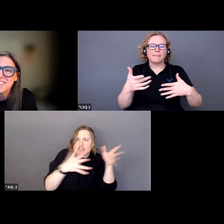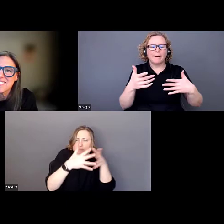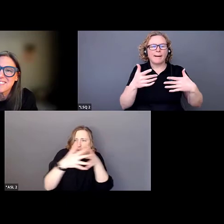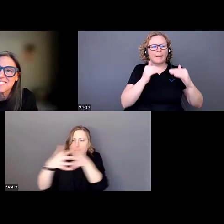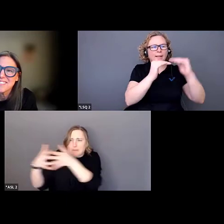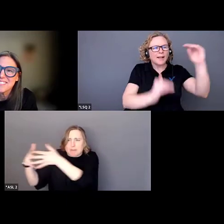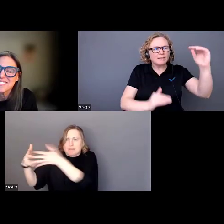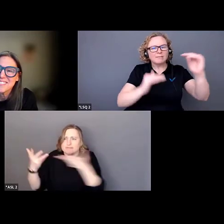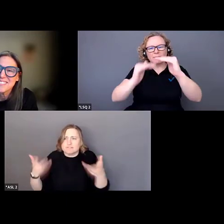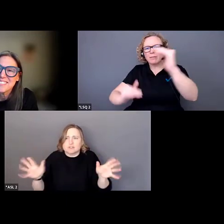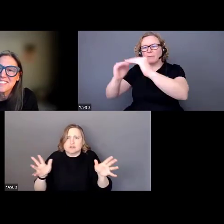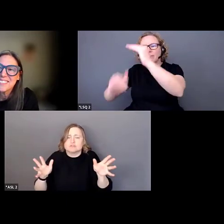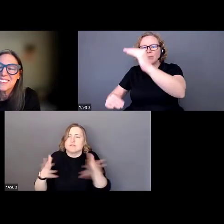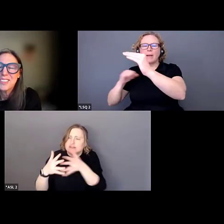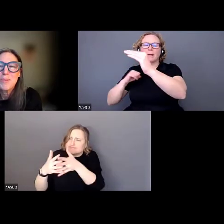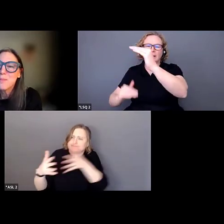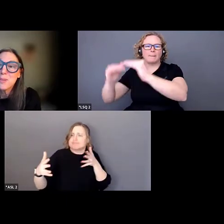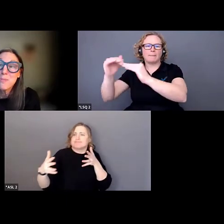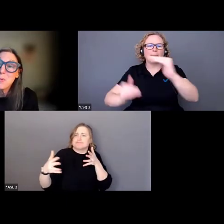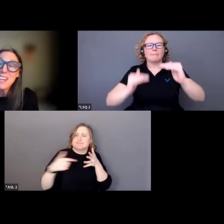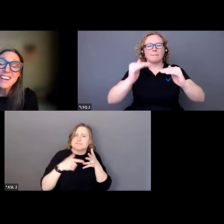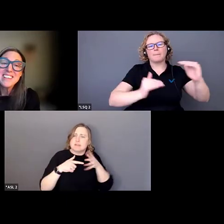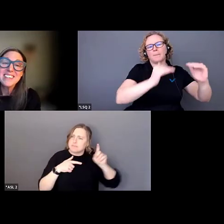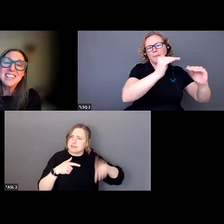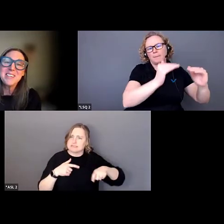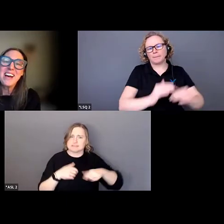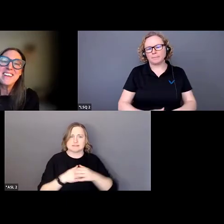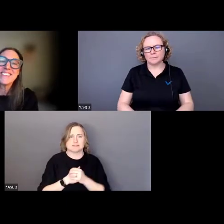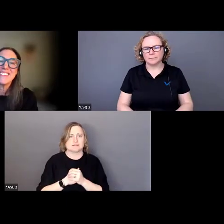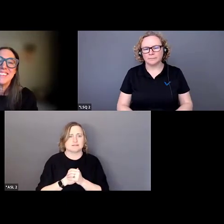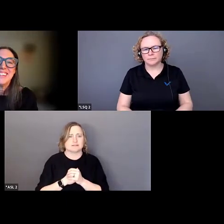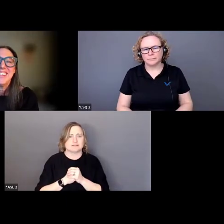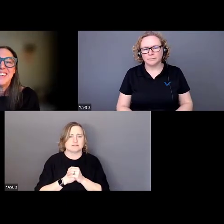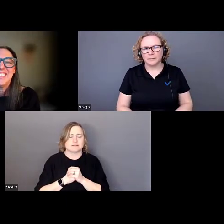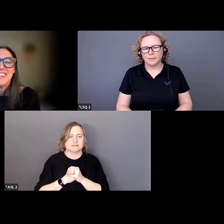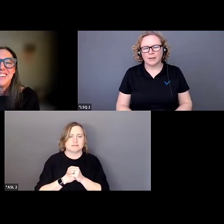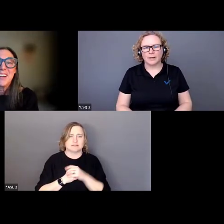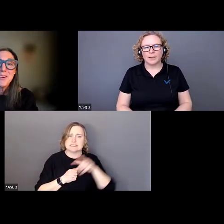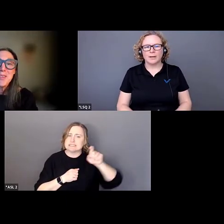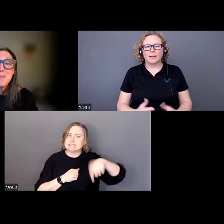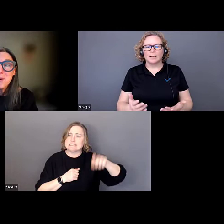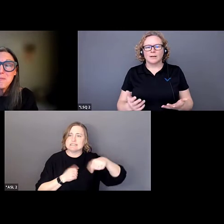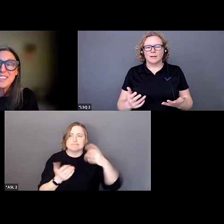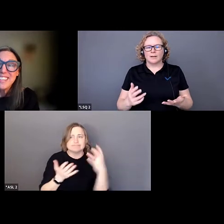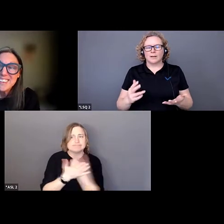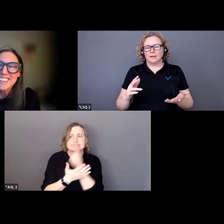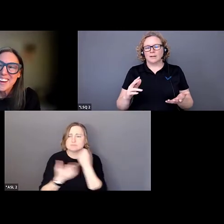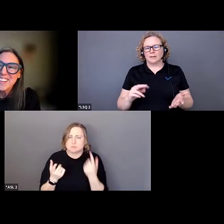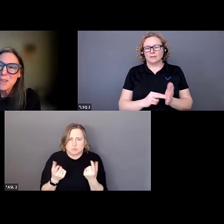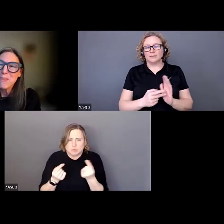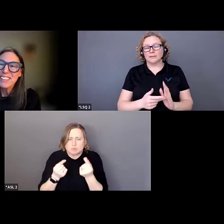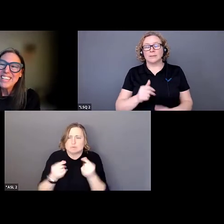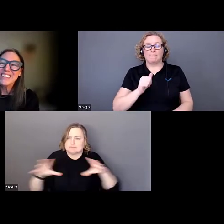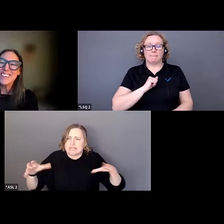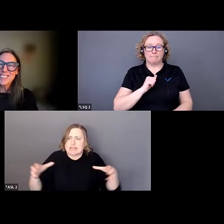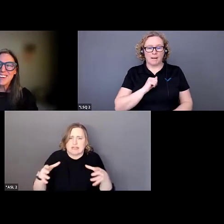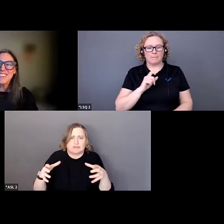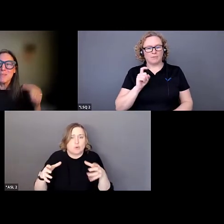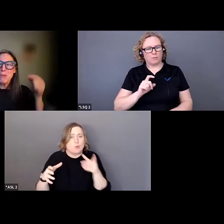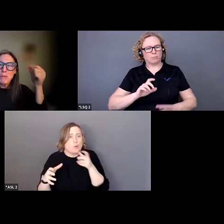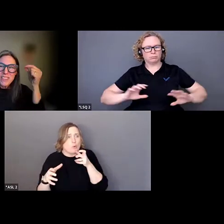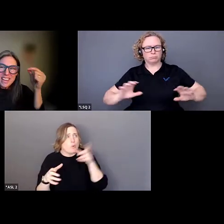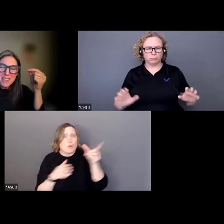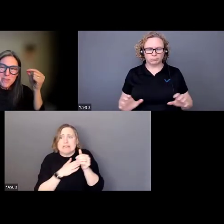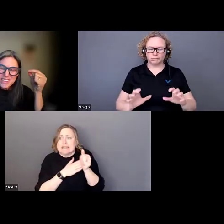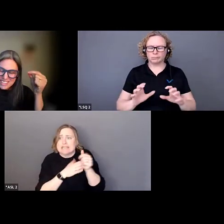All of this to be able to mobilize in collective action under the movement leaders, right? The people leading the